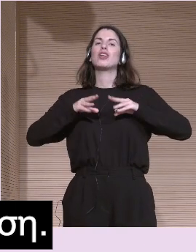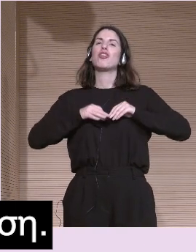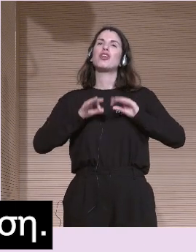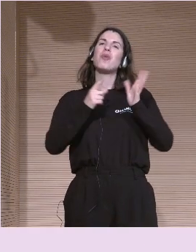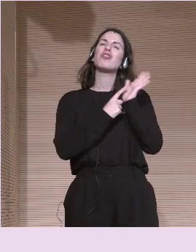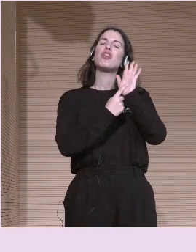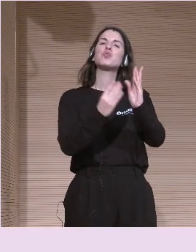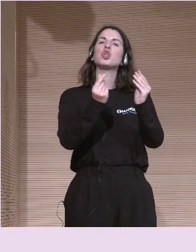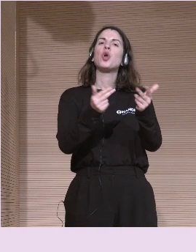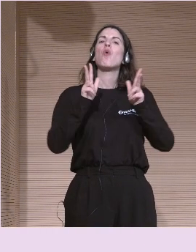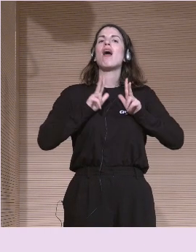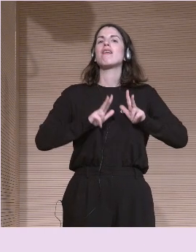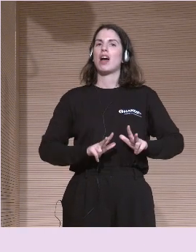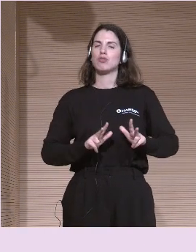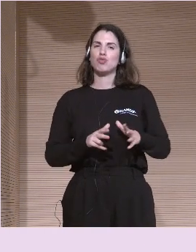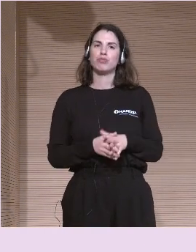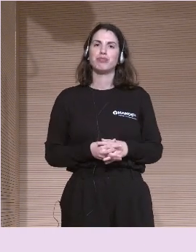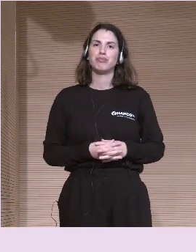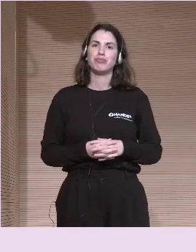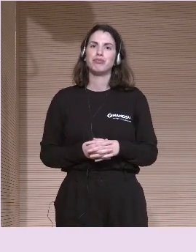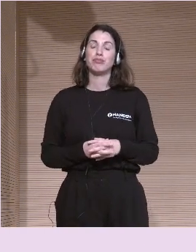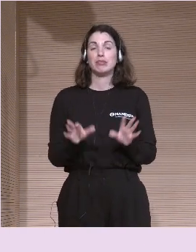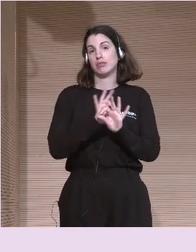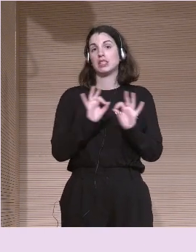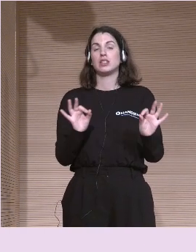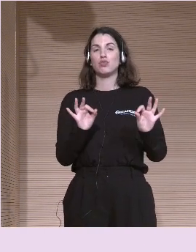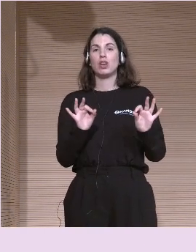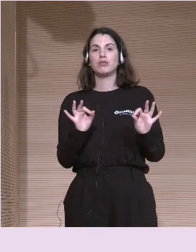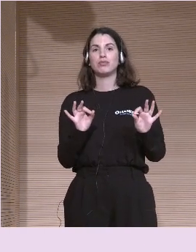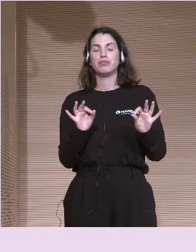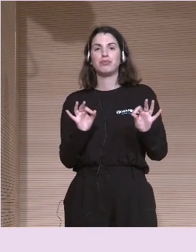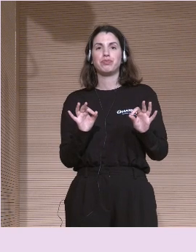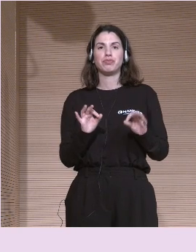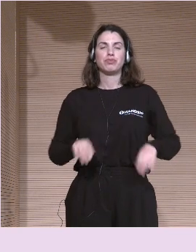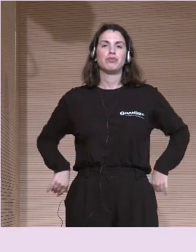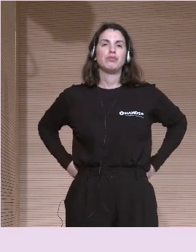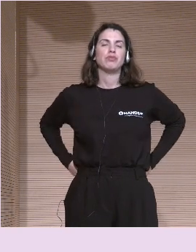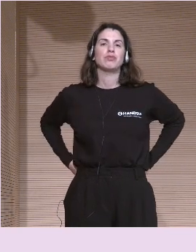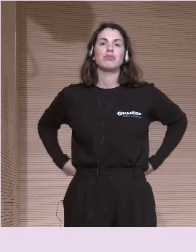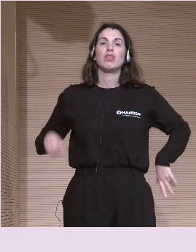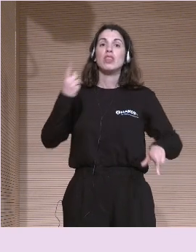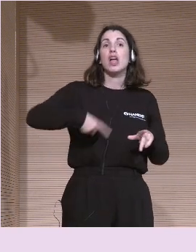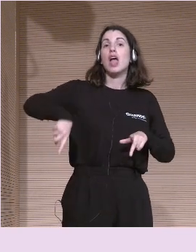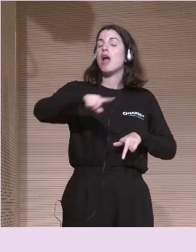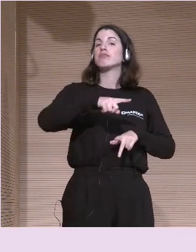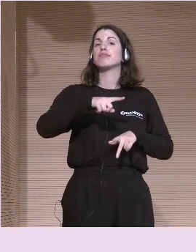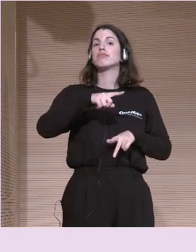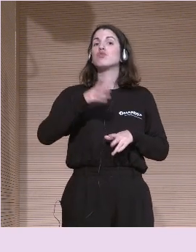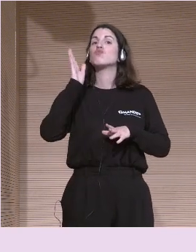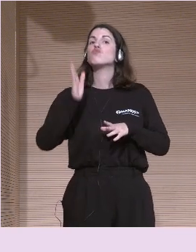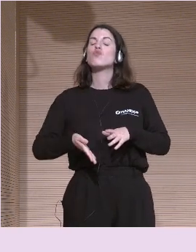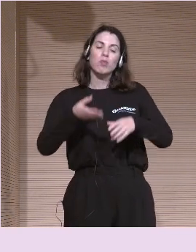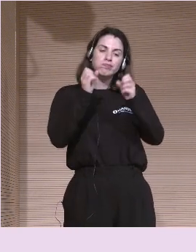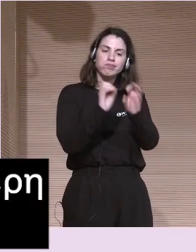migration. We can certainly support teaching and learning about migration, and this is a huge and growing area of demand for